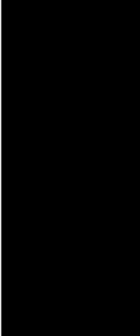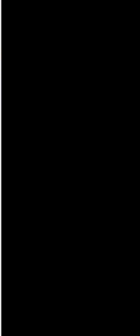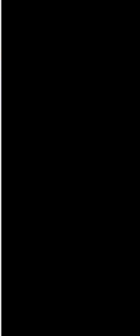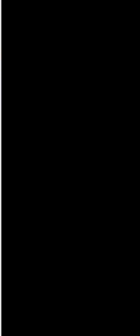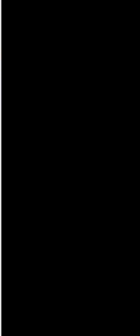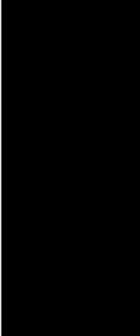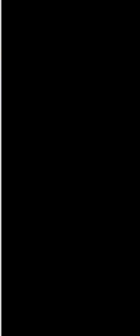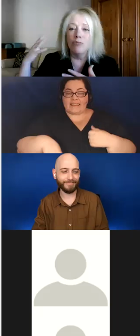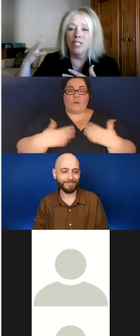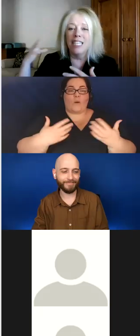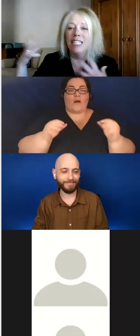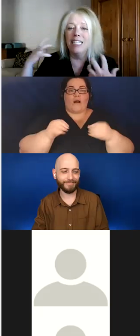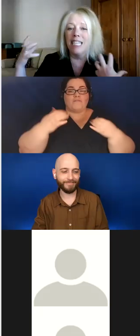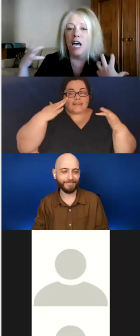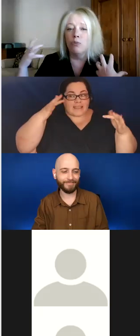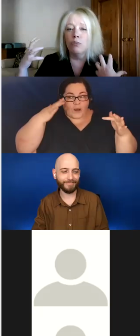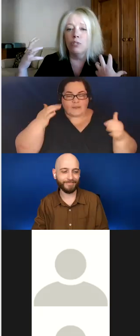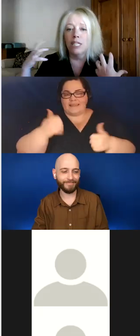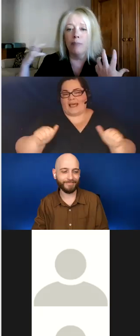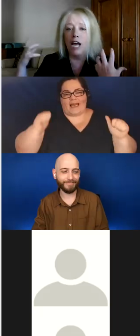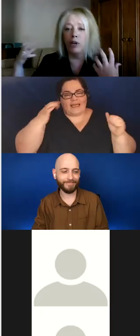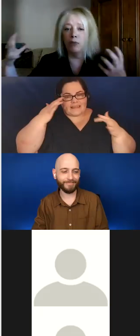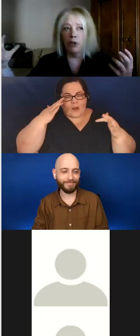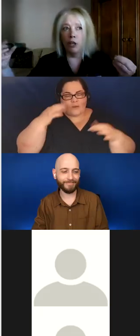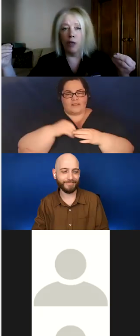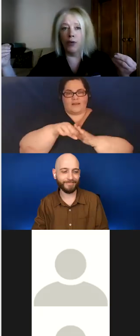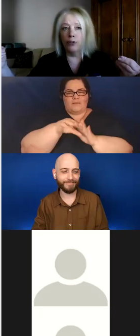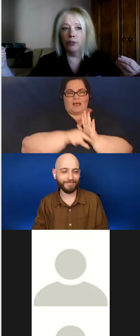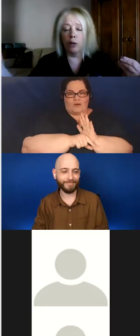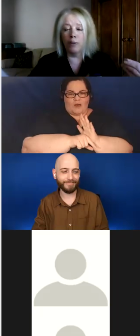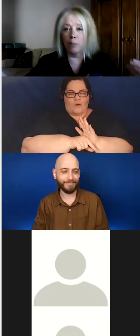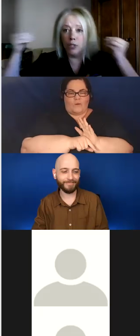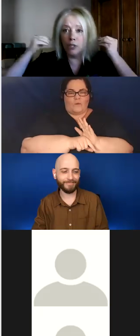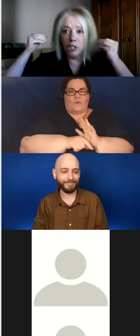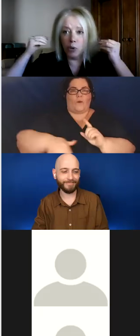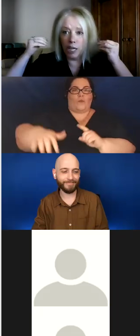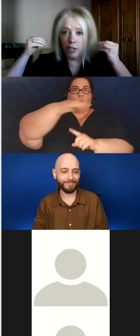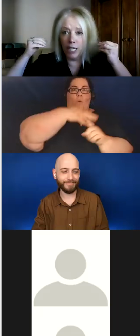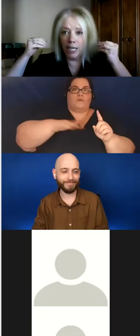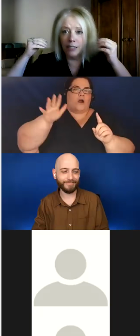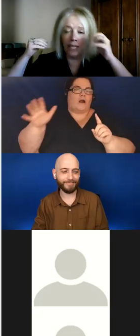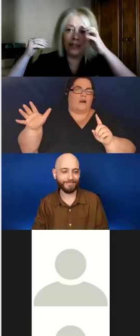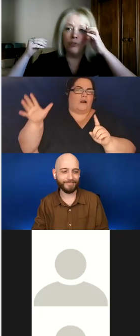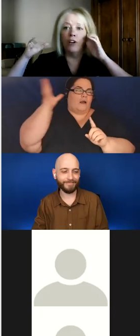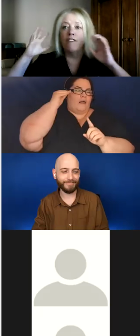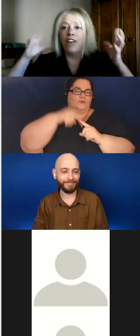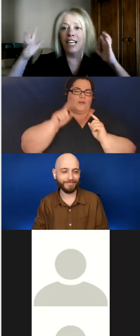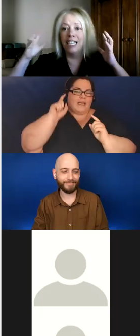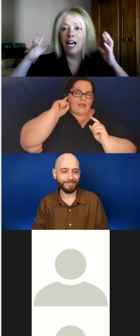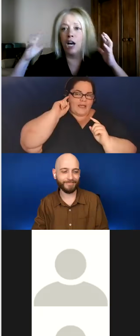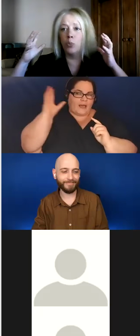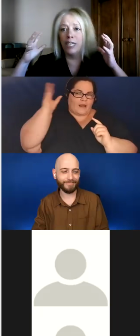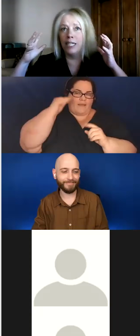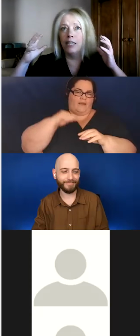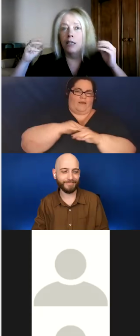or office sounds, any sounds in the background. Those are being pulled into our hearing aids, and those are